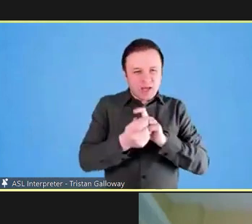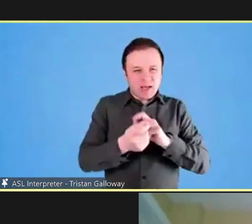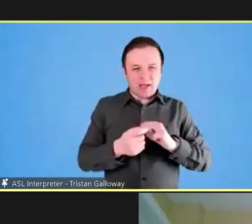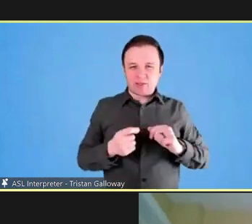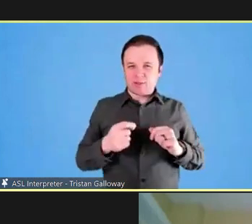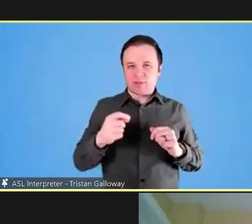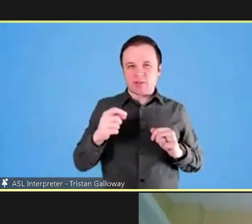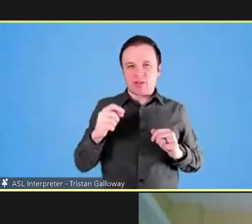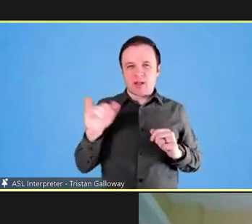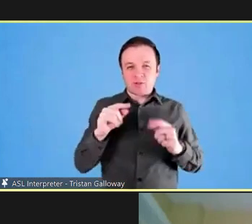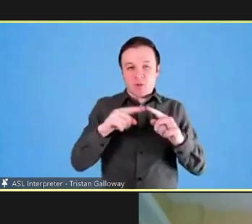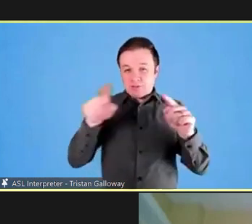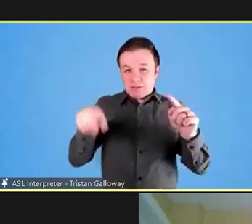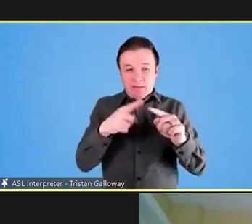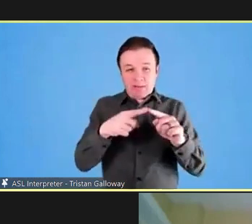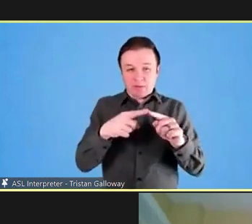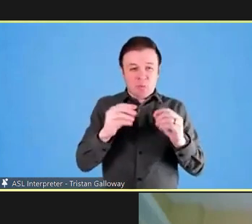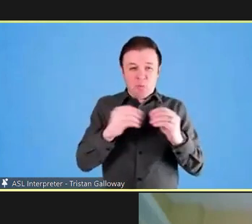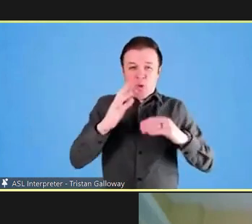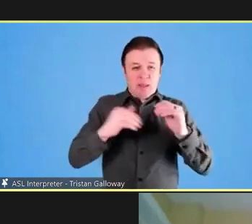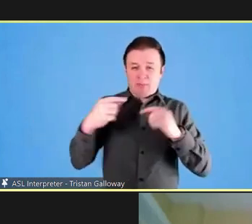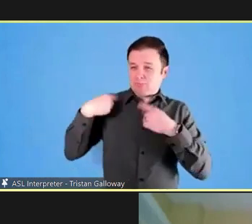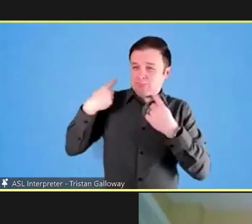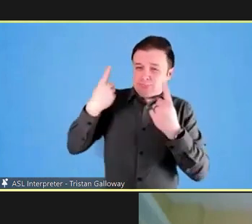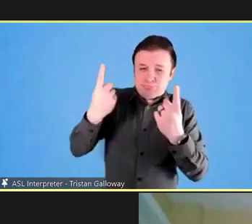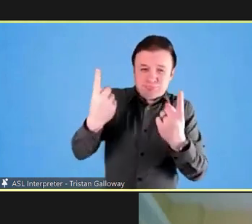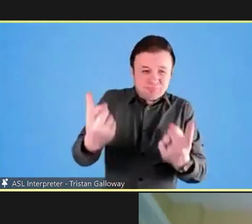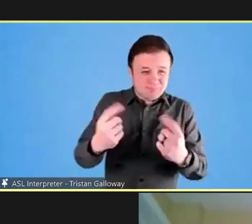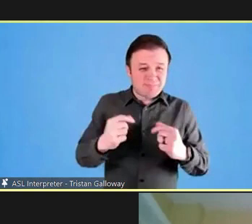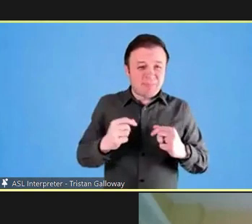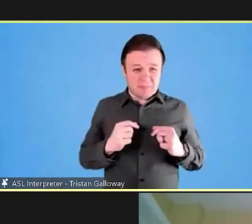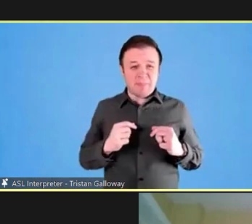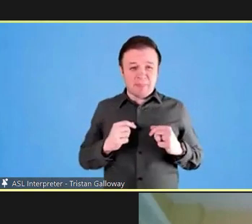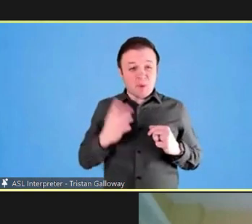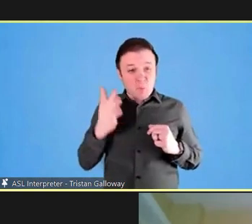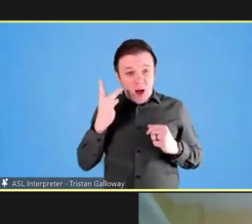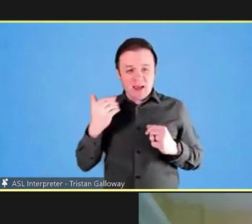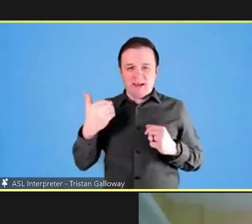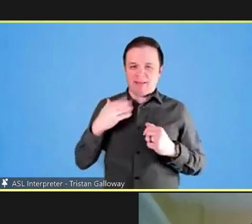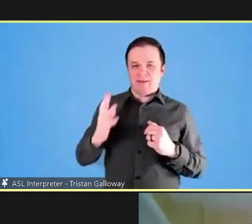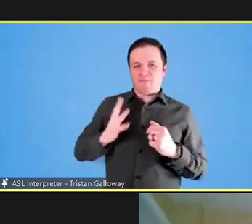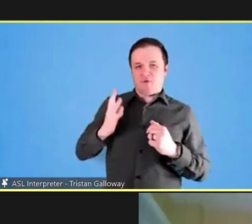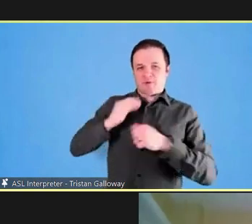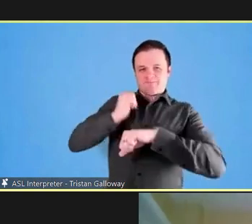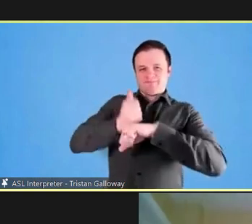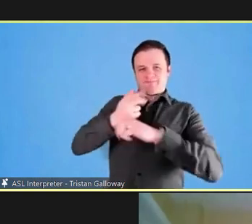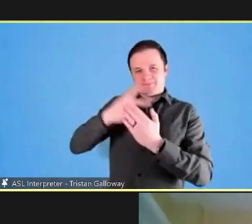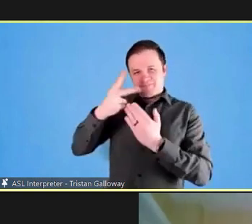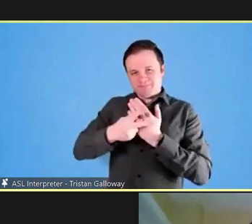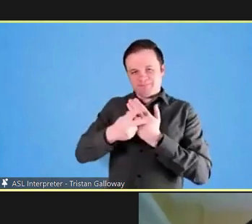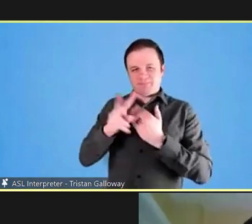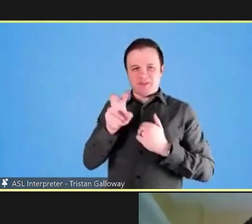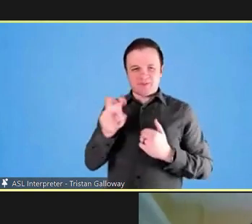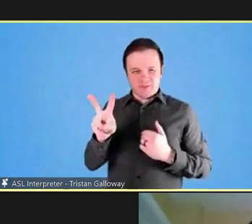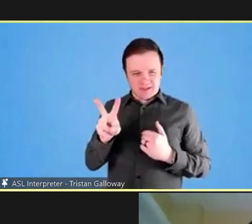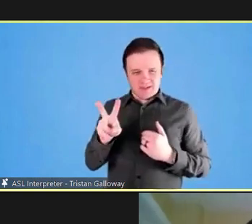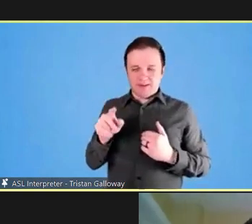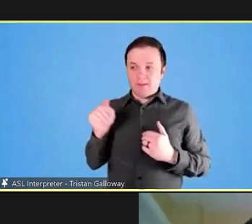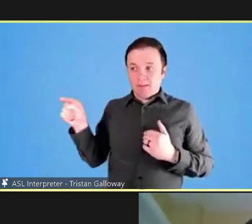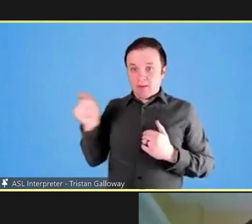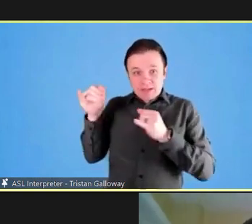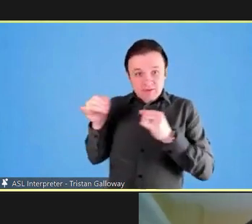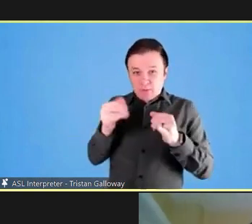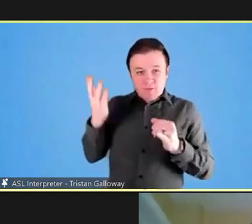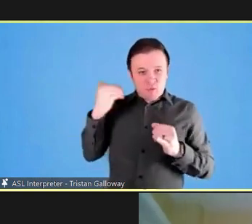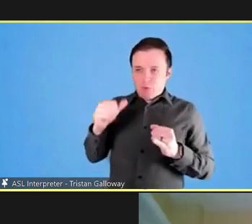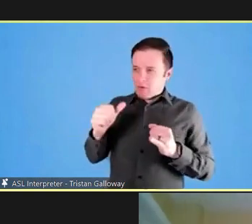PDSA cycles than we have in years by having that formal structure of having all of these individuals that hadn't been to the